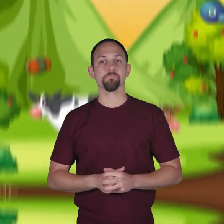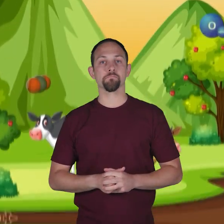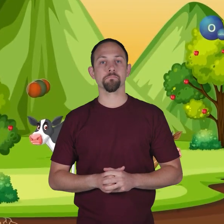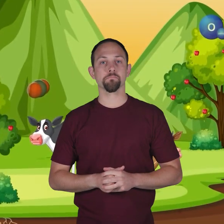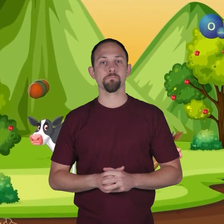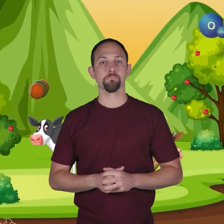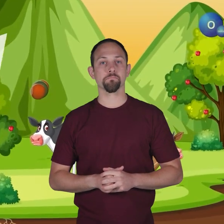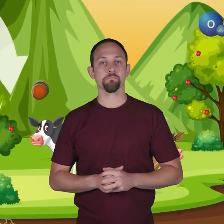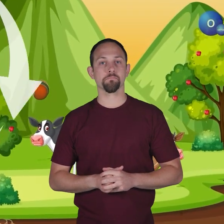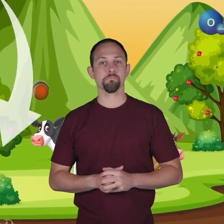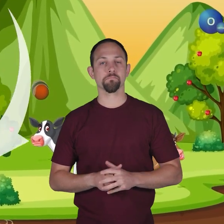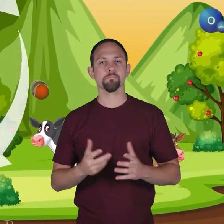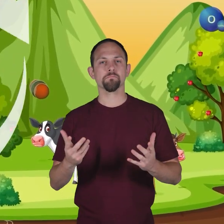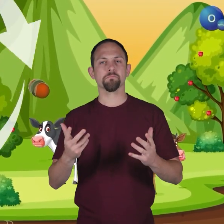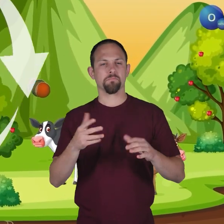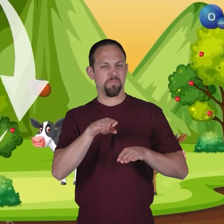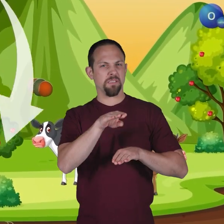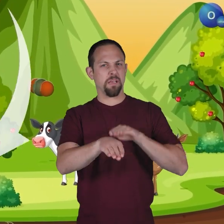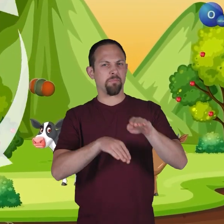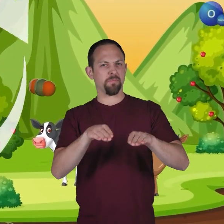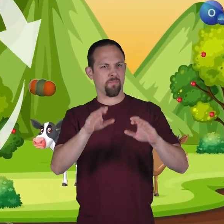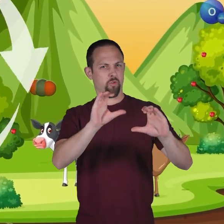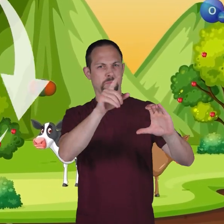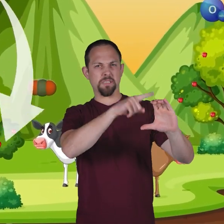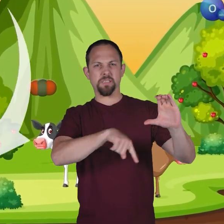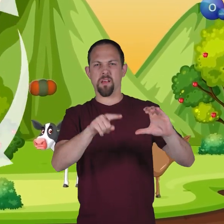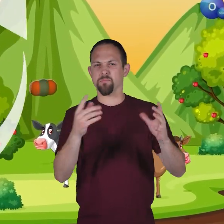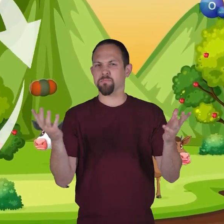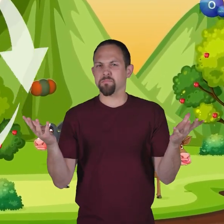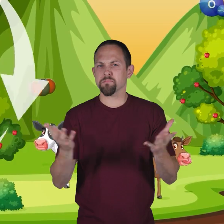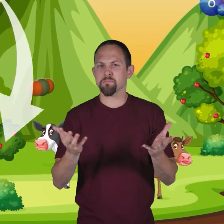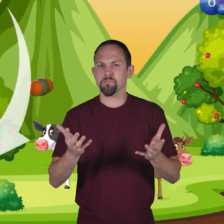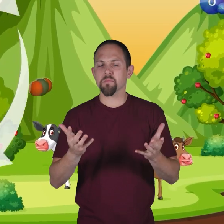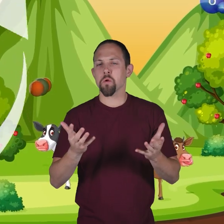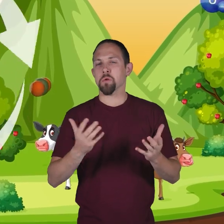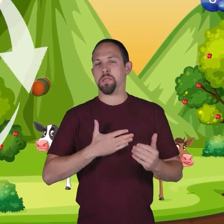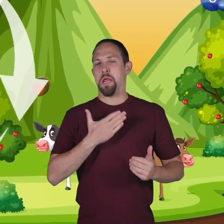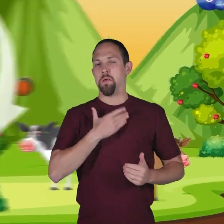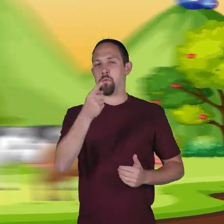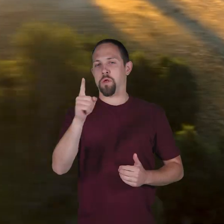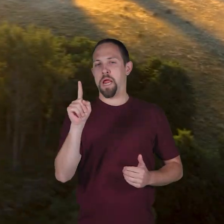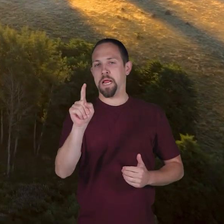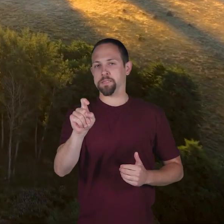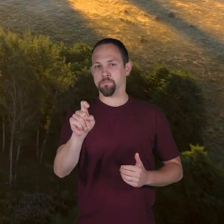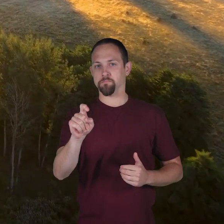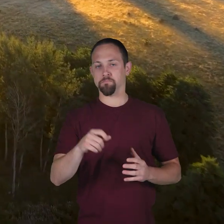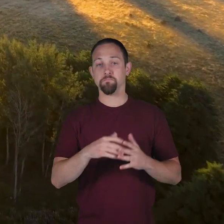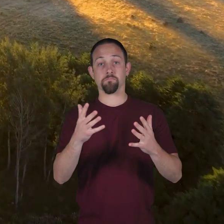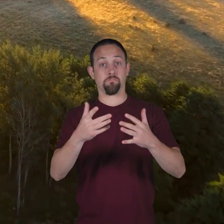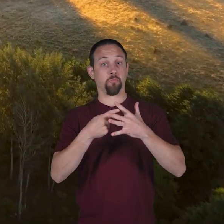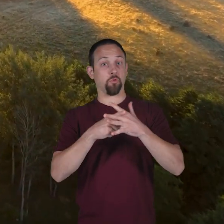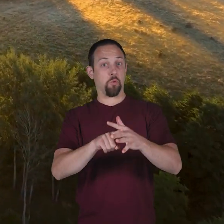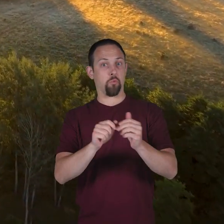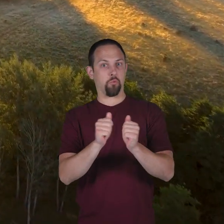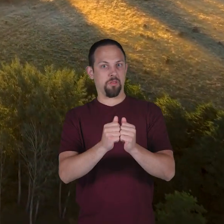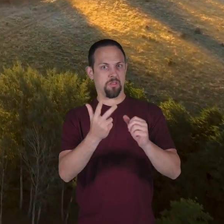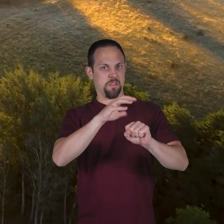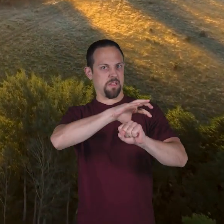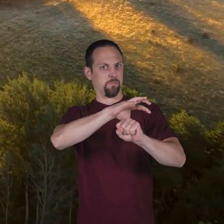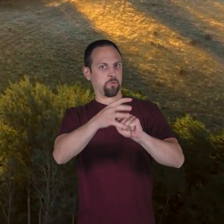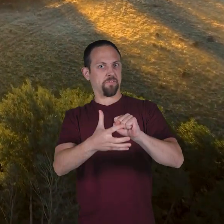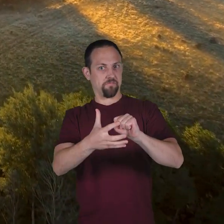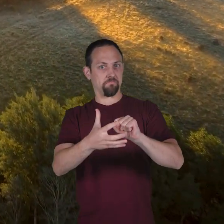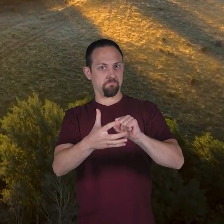what are the steps of the carbon cycle glad you asked let's start with the